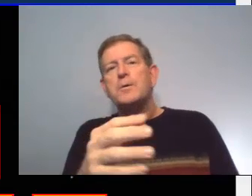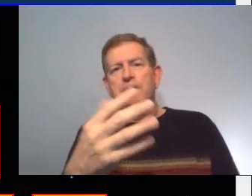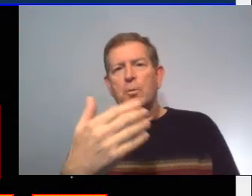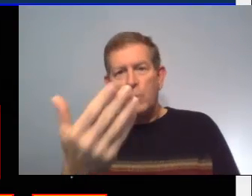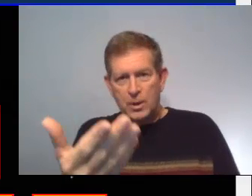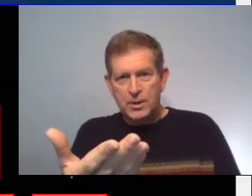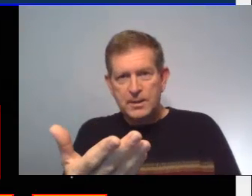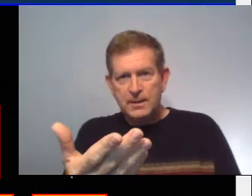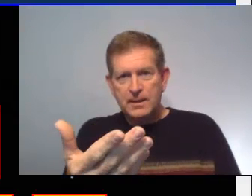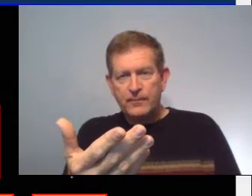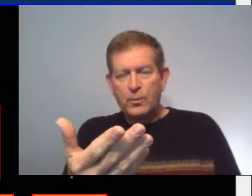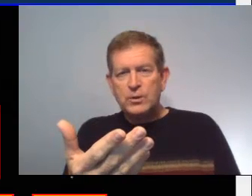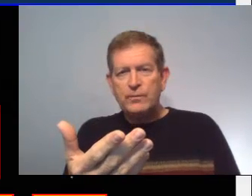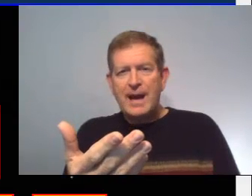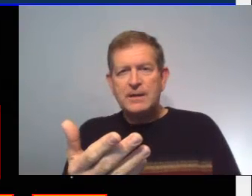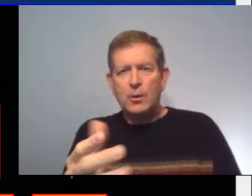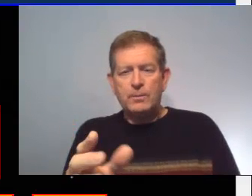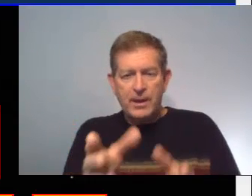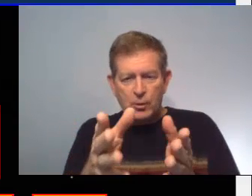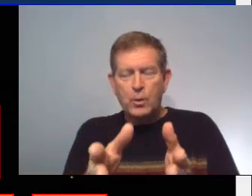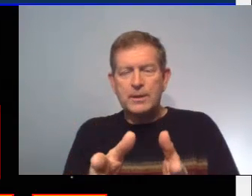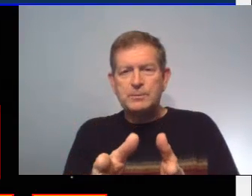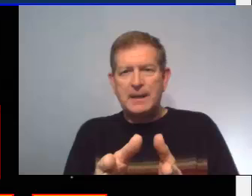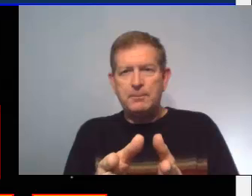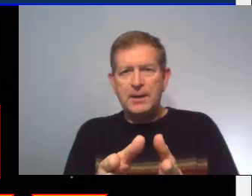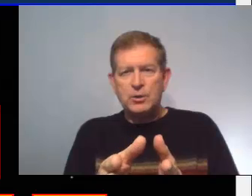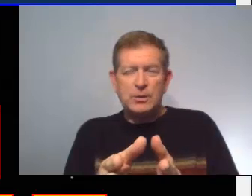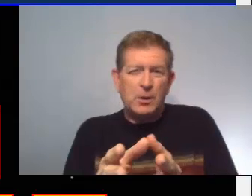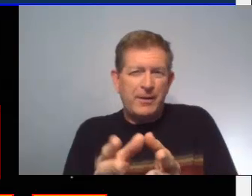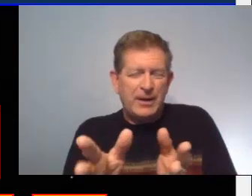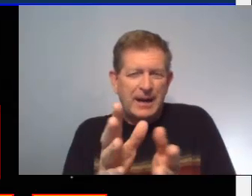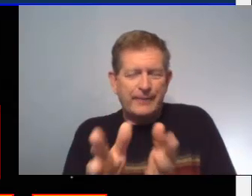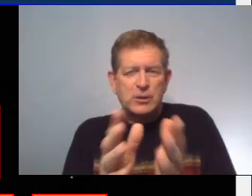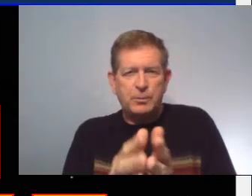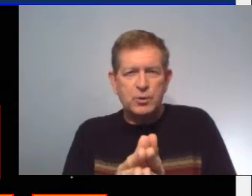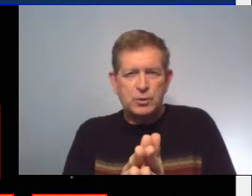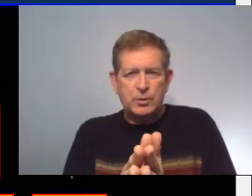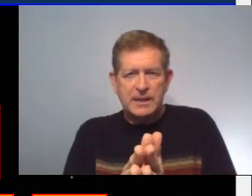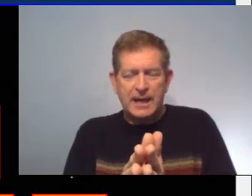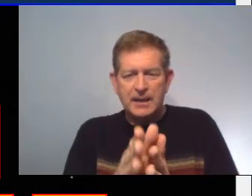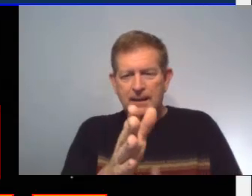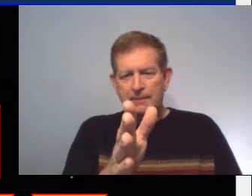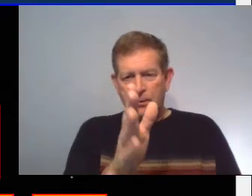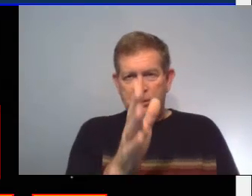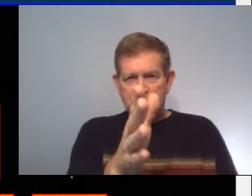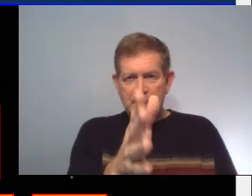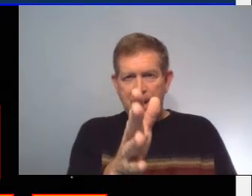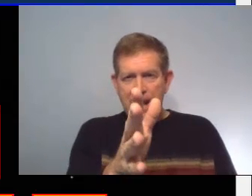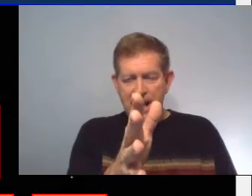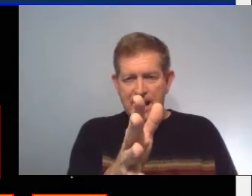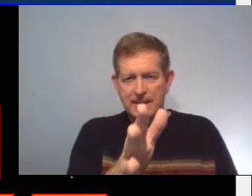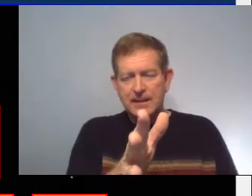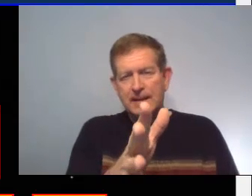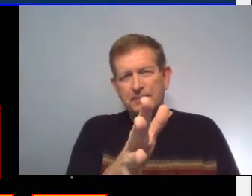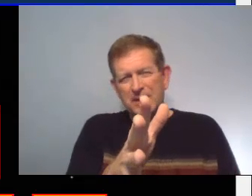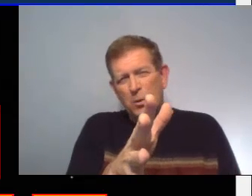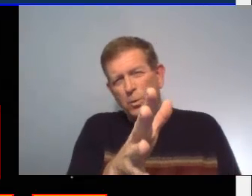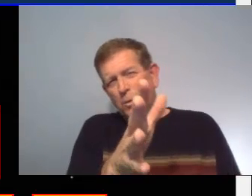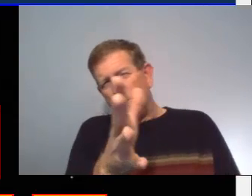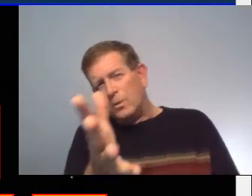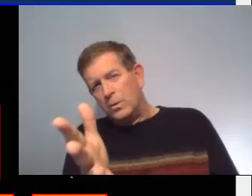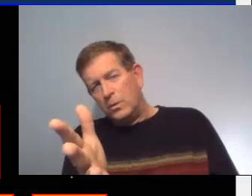and there's another word for which you have no corresponding picture, and you haven't had a lot of exposure to it yet. But as you see my